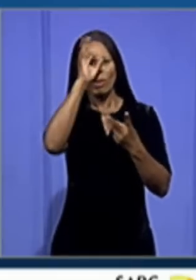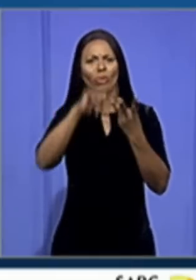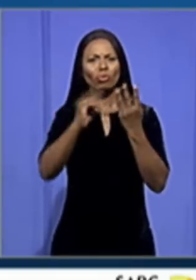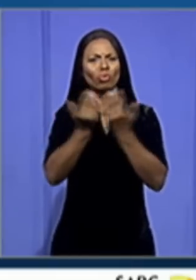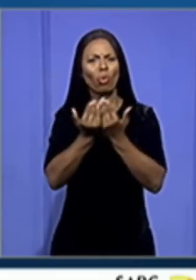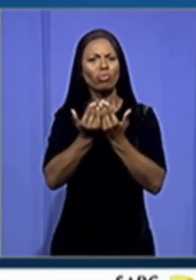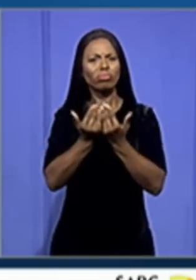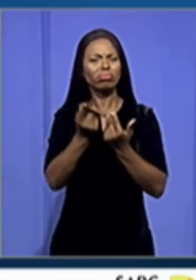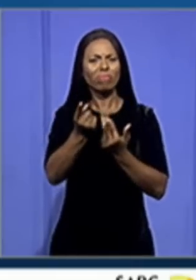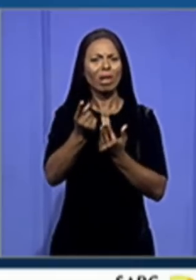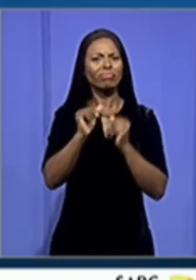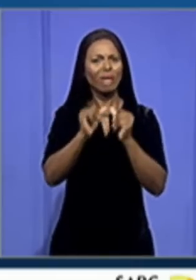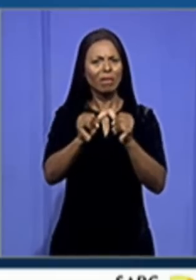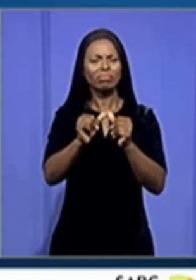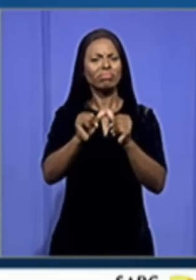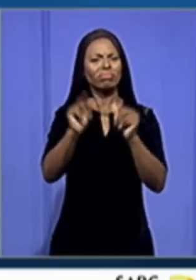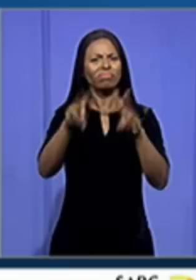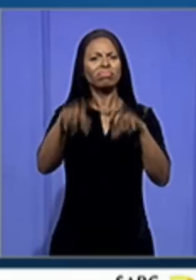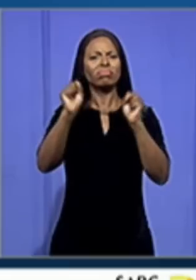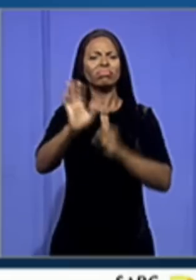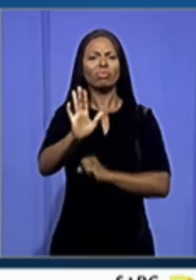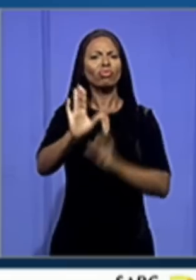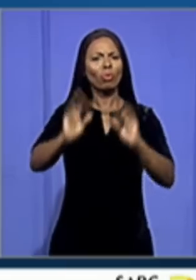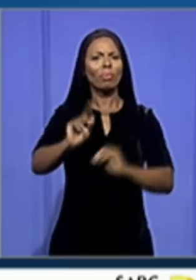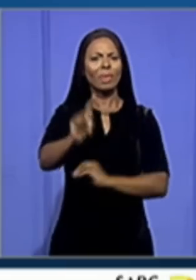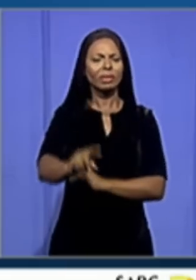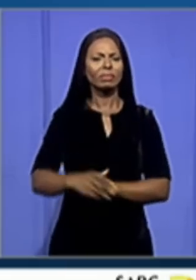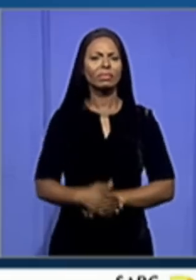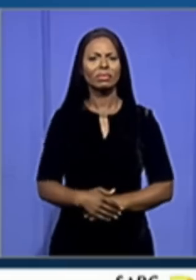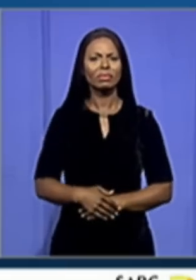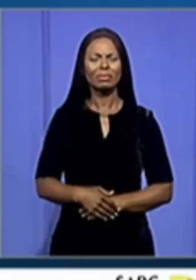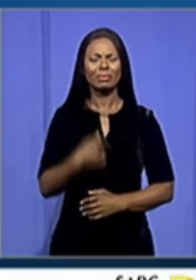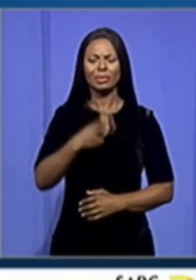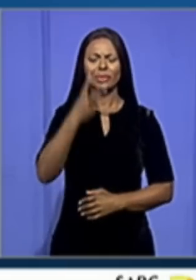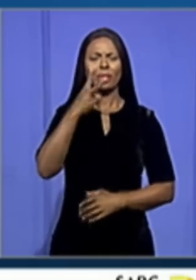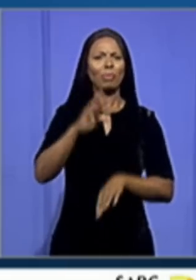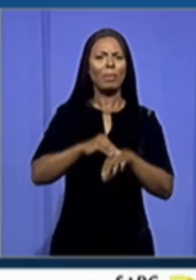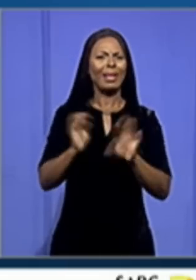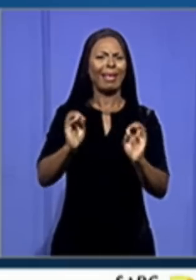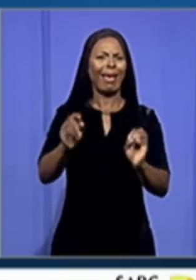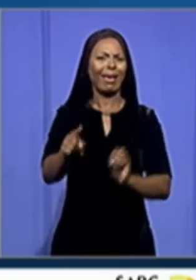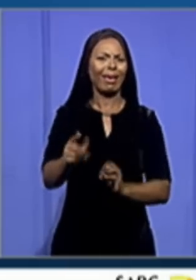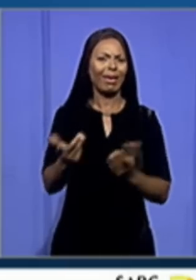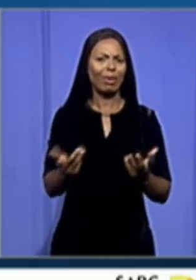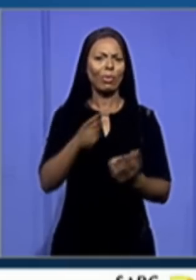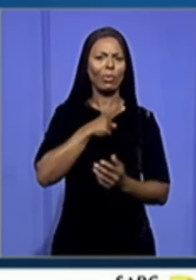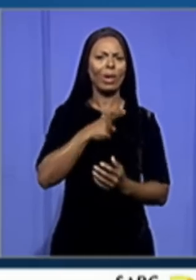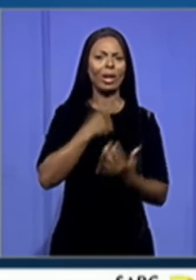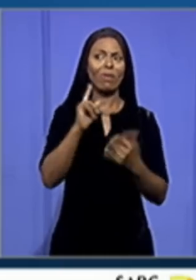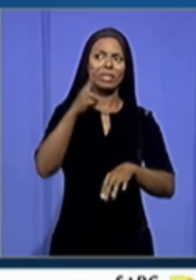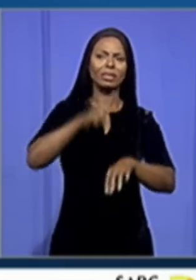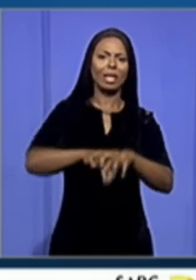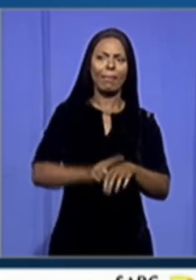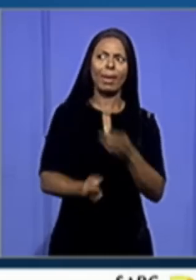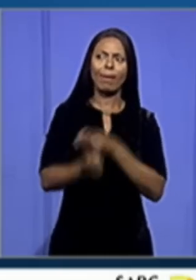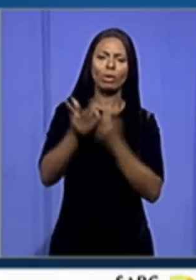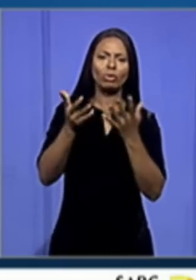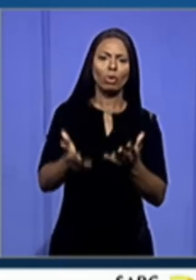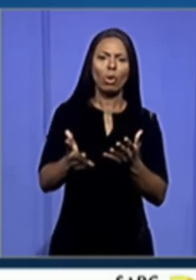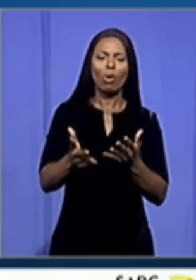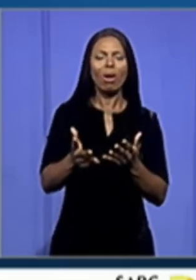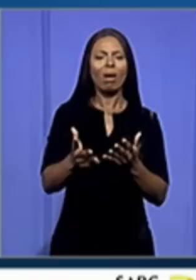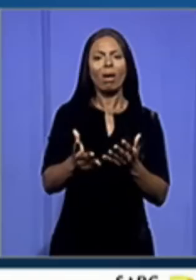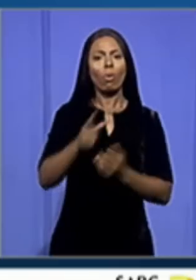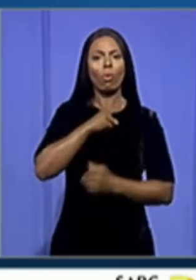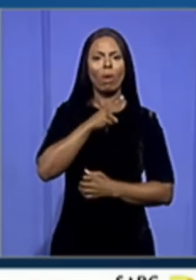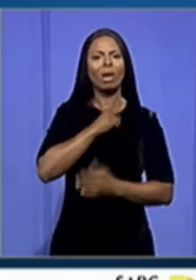ga kgaotšo ya mohlagase. Ga ke bone seo e ka ba bothata ka gore e tla be e se mathomo go direga seo ka gore